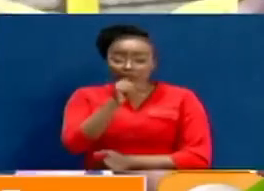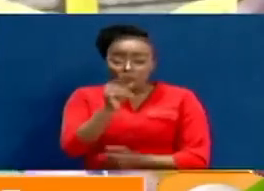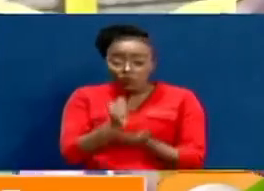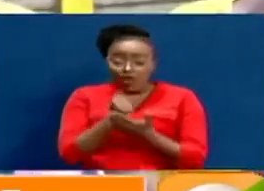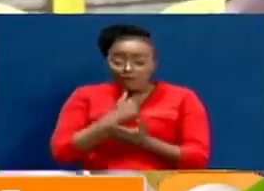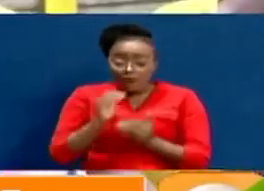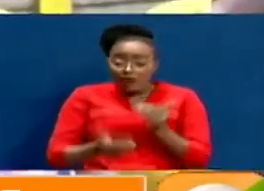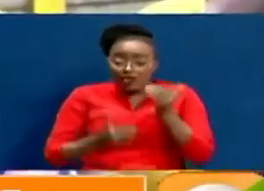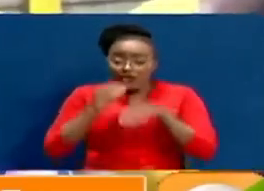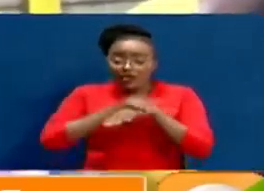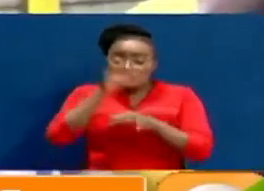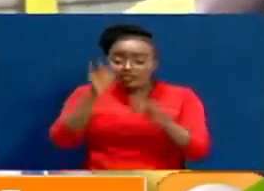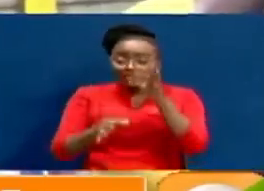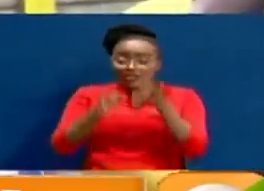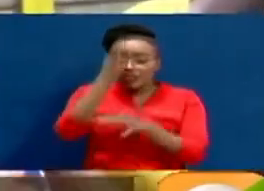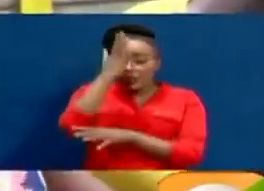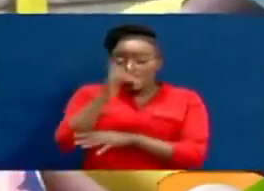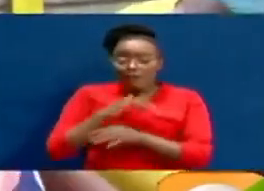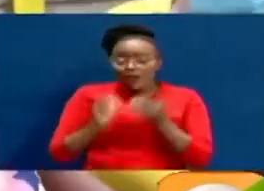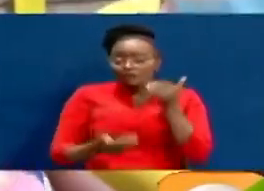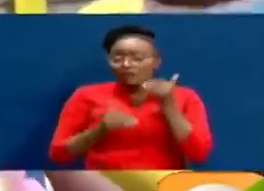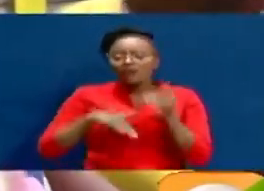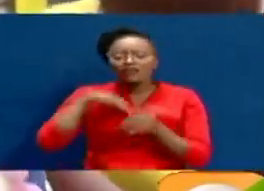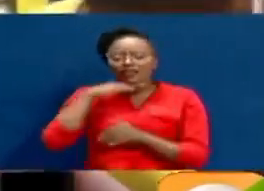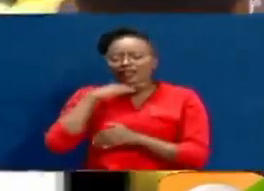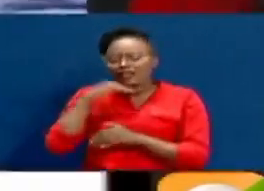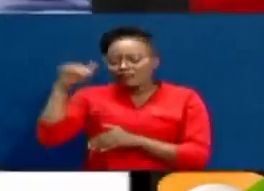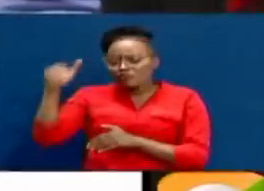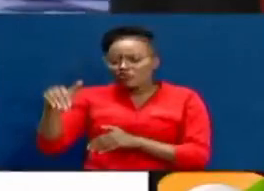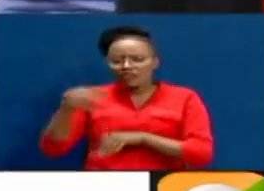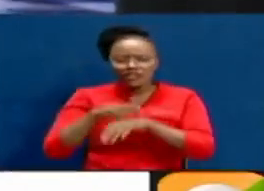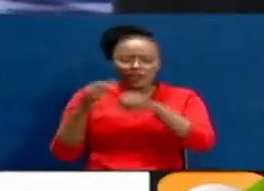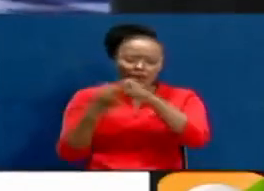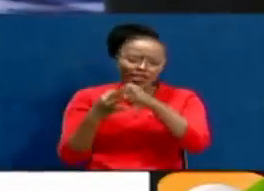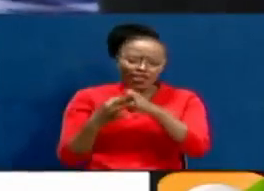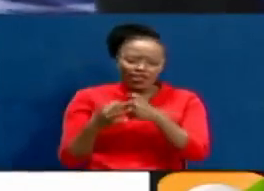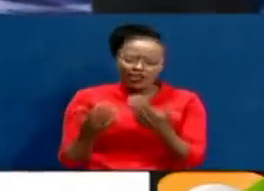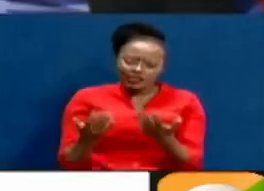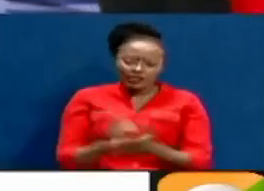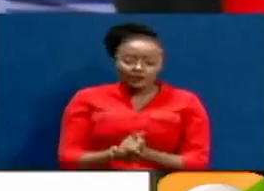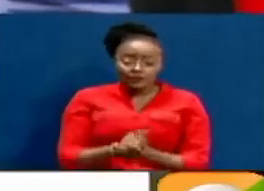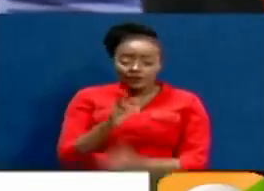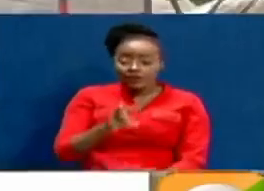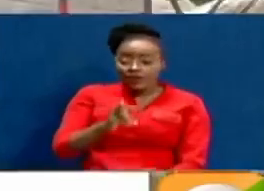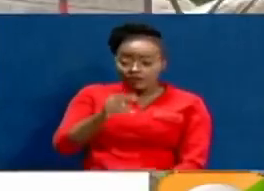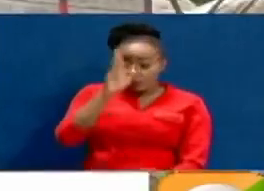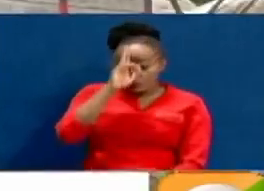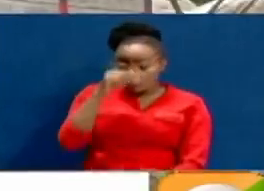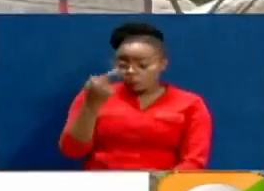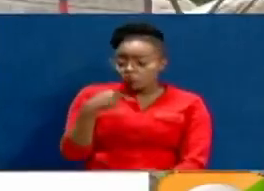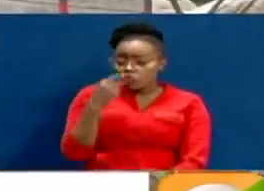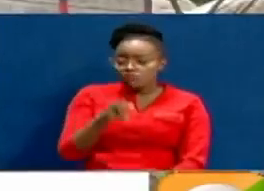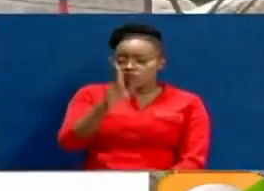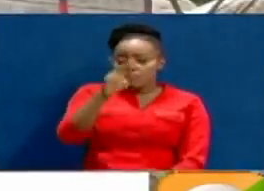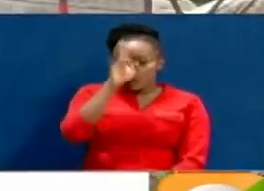nisaidie mtoto wangu apate justice. Mtoto wangu amekufa tu bure asubuhi saa 2. The officer who fired the fatal shot has been arrested.